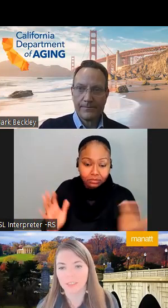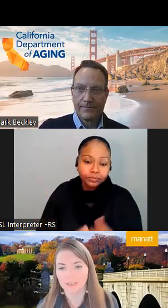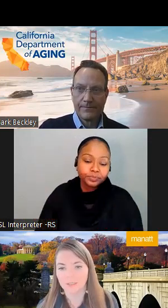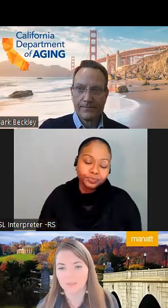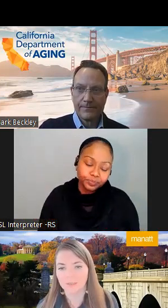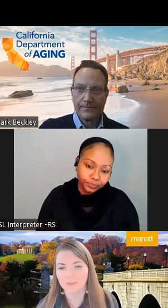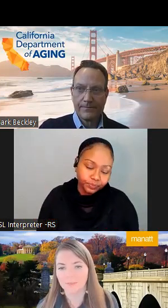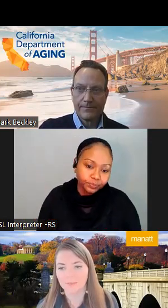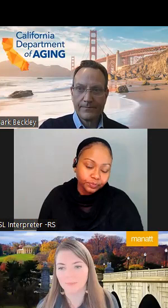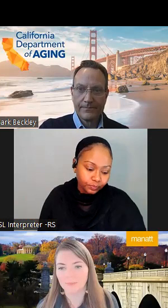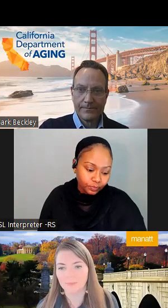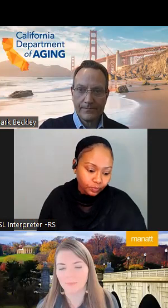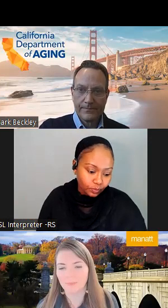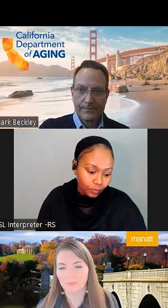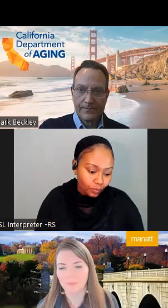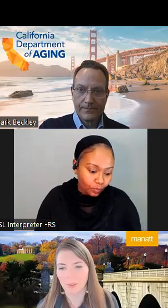Great.